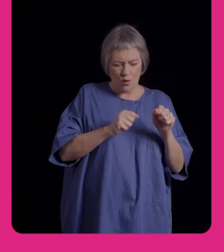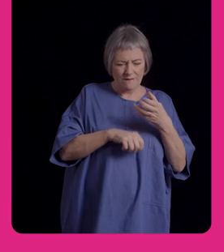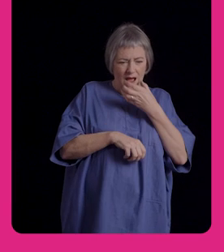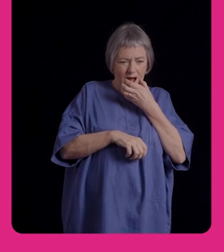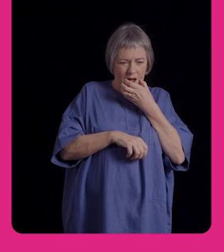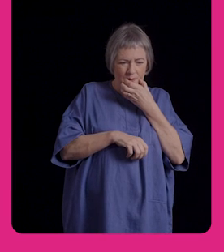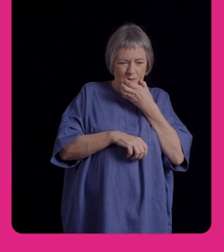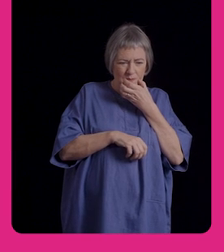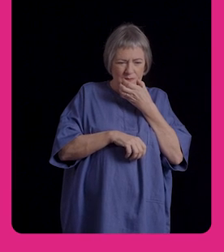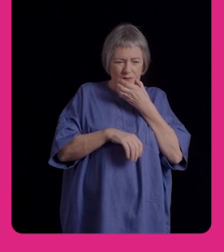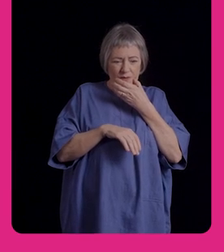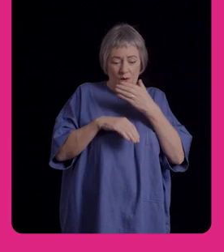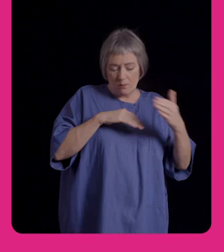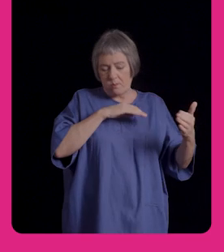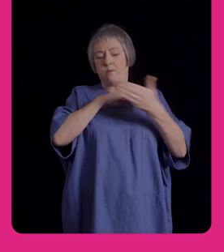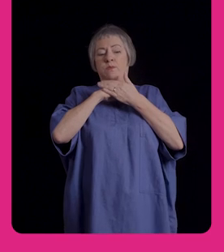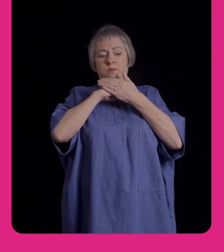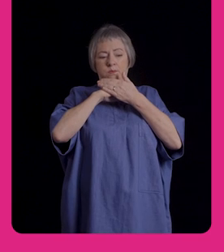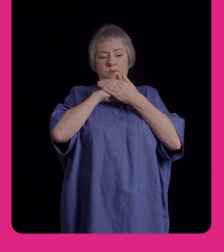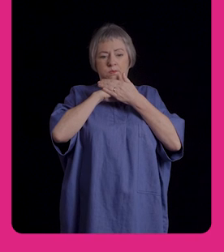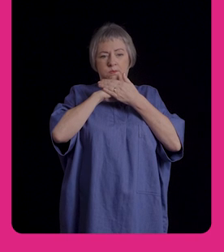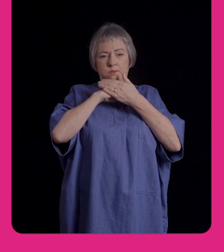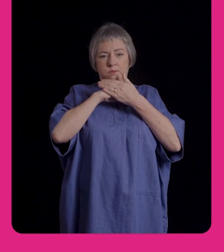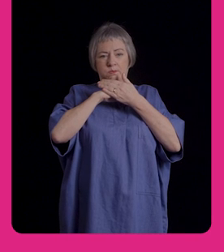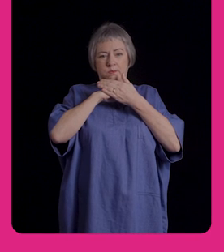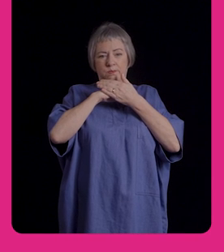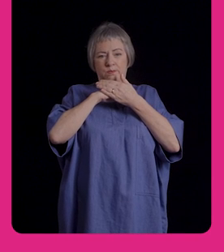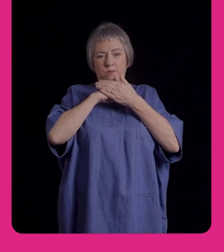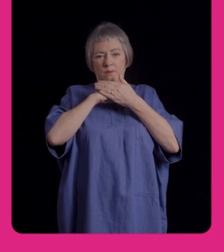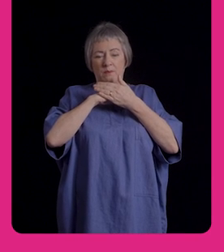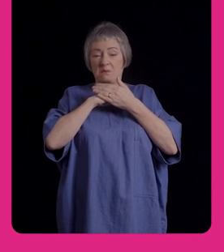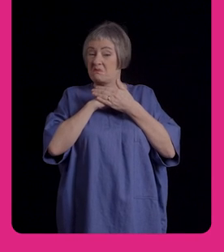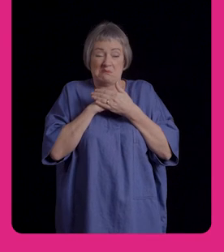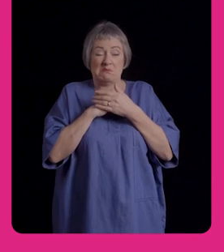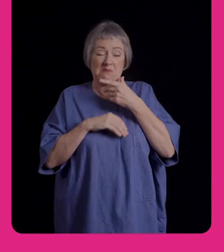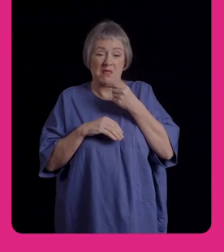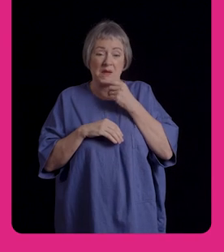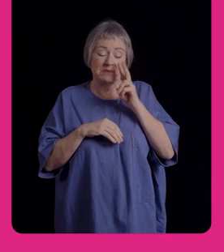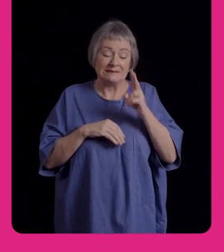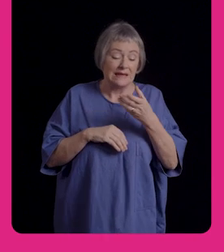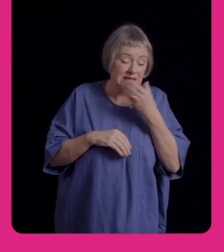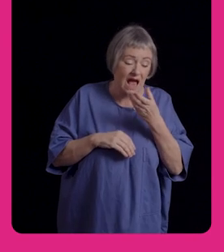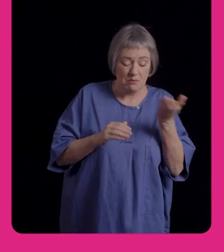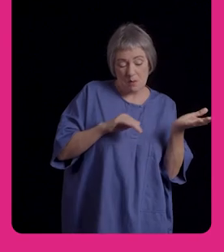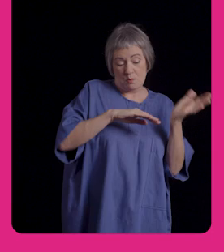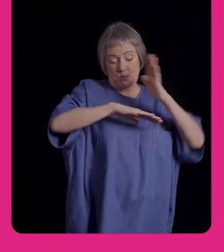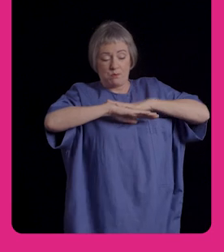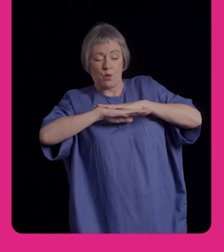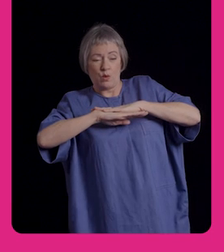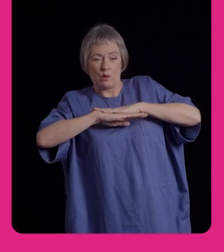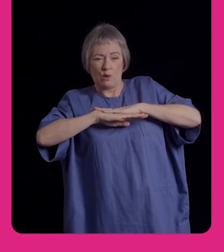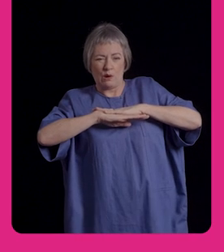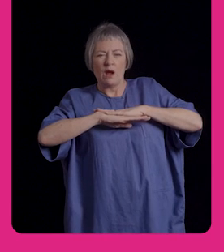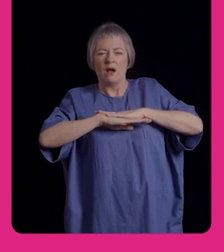one of the apples. It hits his hand, like hits the one in your mouth. but he just sees apples, so he just like closes it up